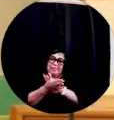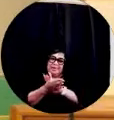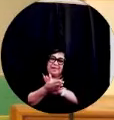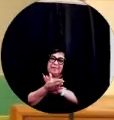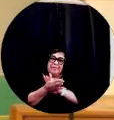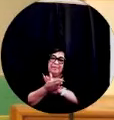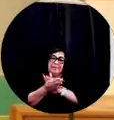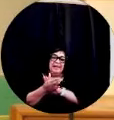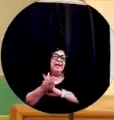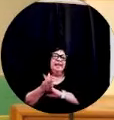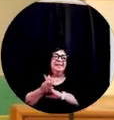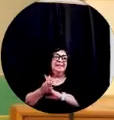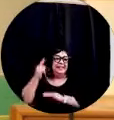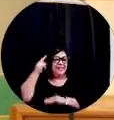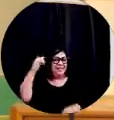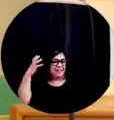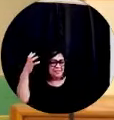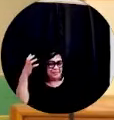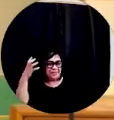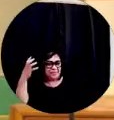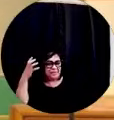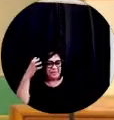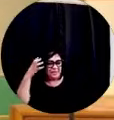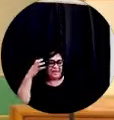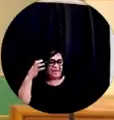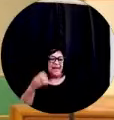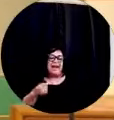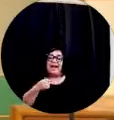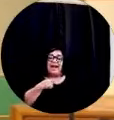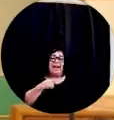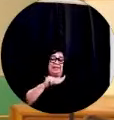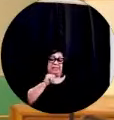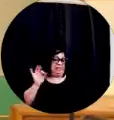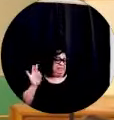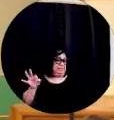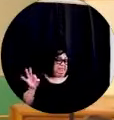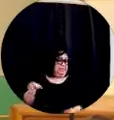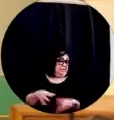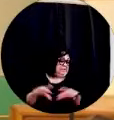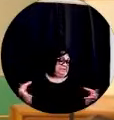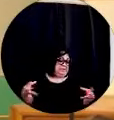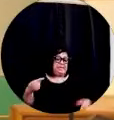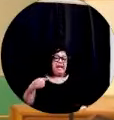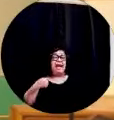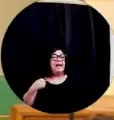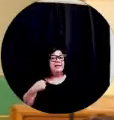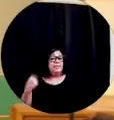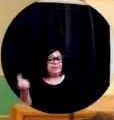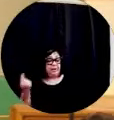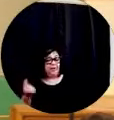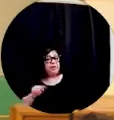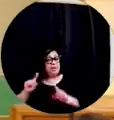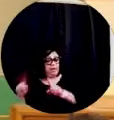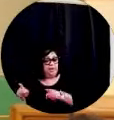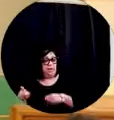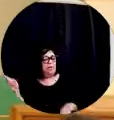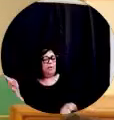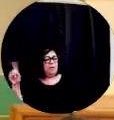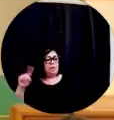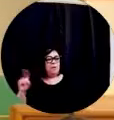I ain't all that. I just go when they ask. But I also have my family here. Most of you know my sister